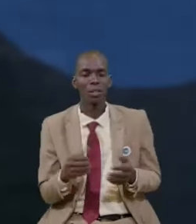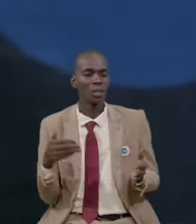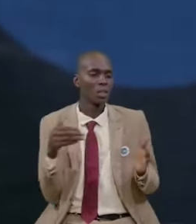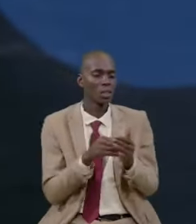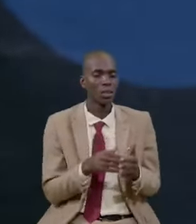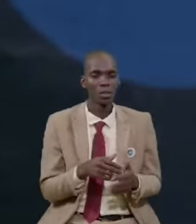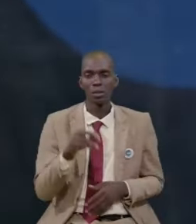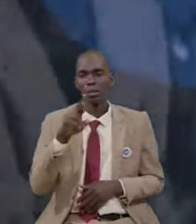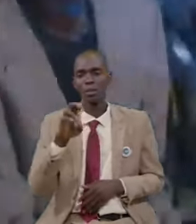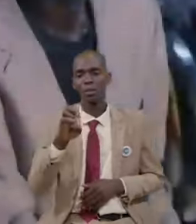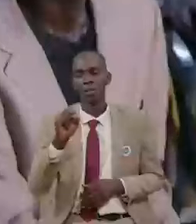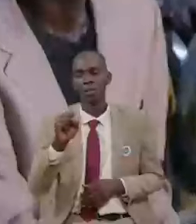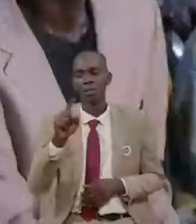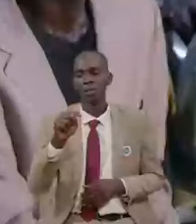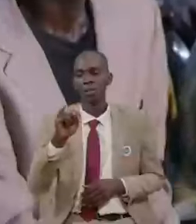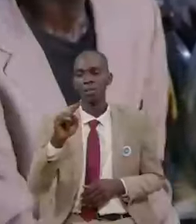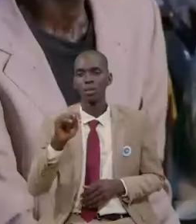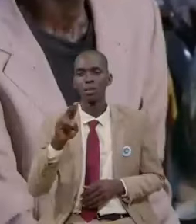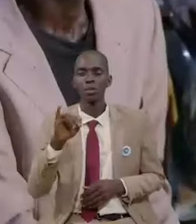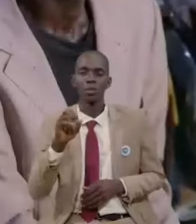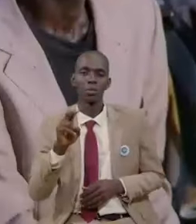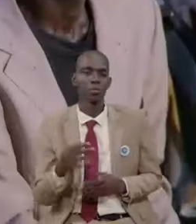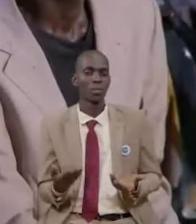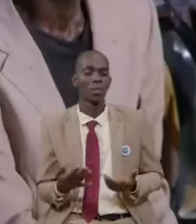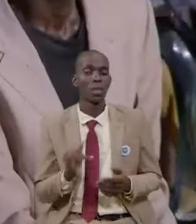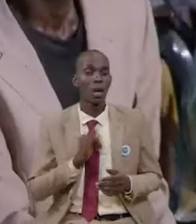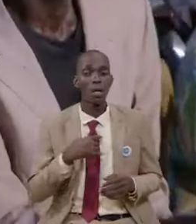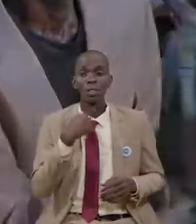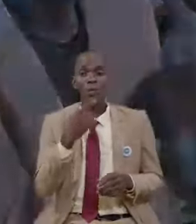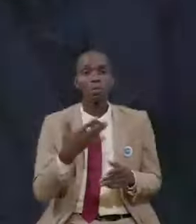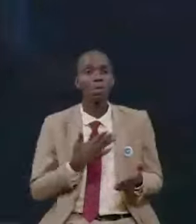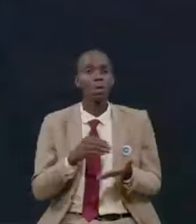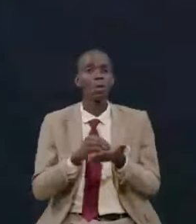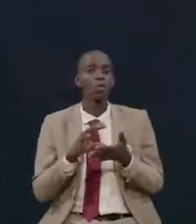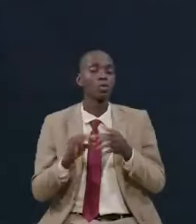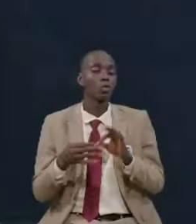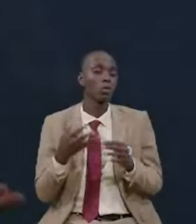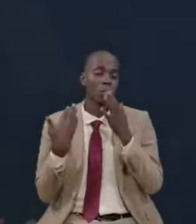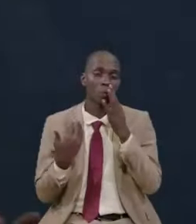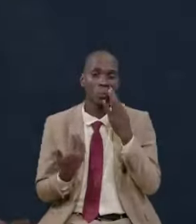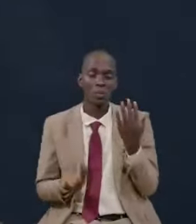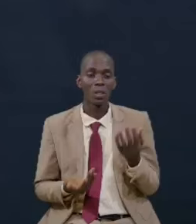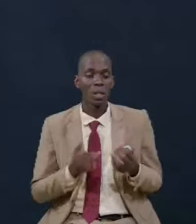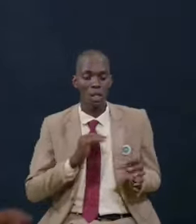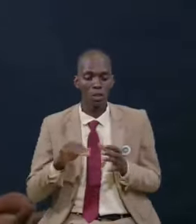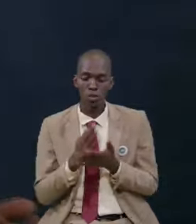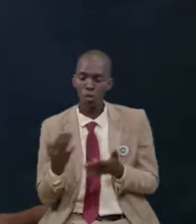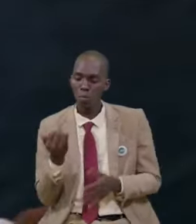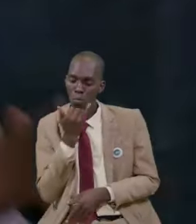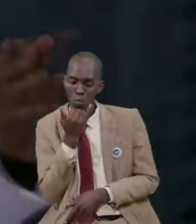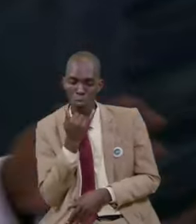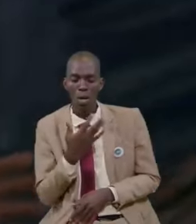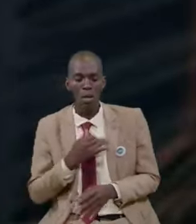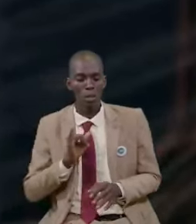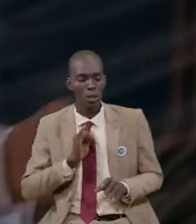you offend, I just told you what I did, and I, made restitution, my conscience became clear, and I